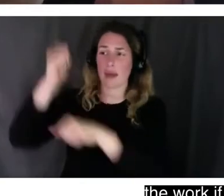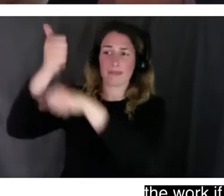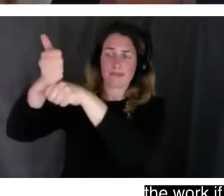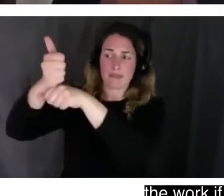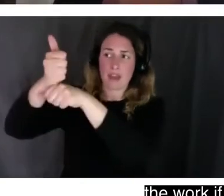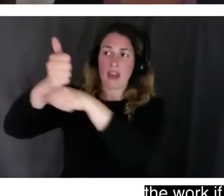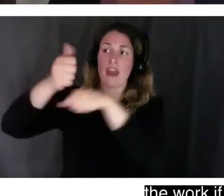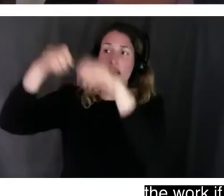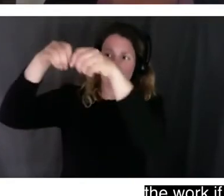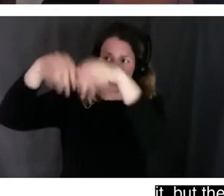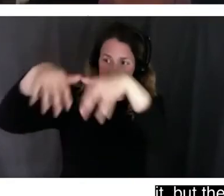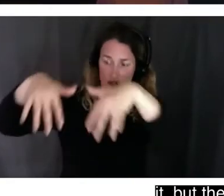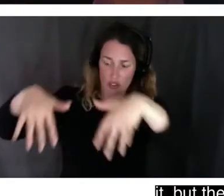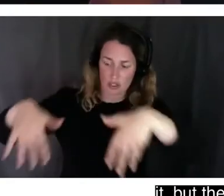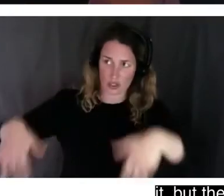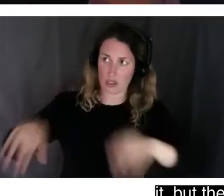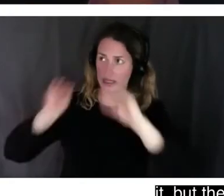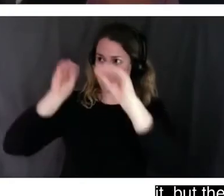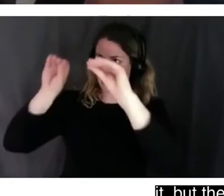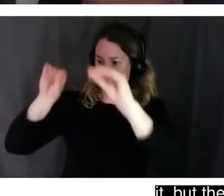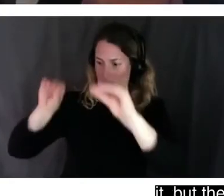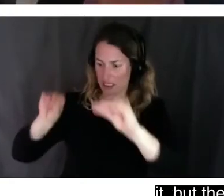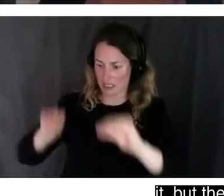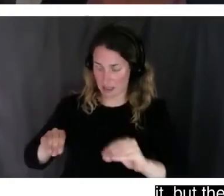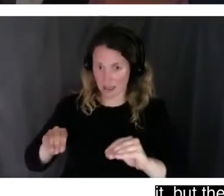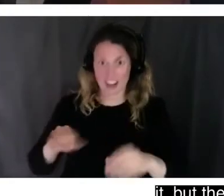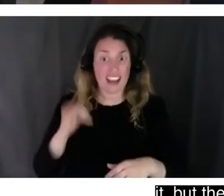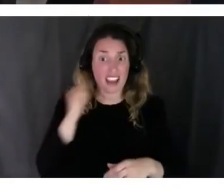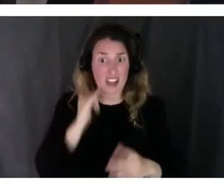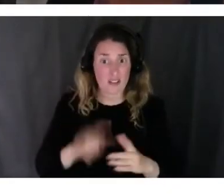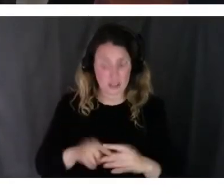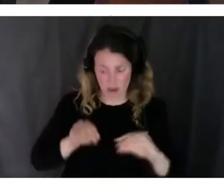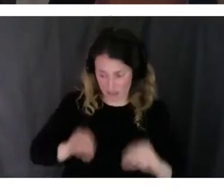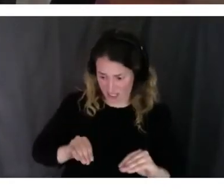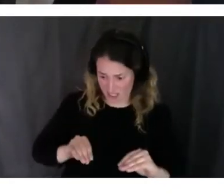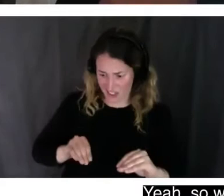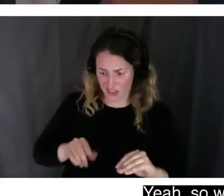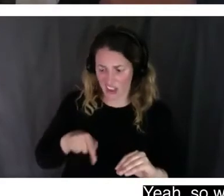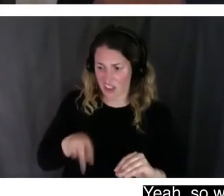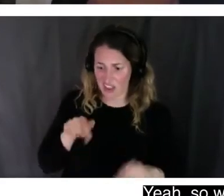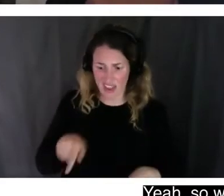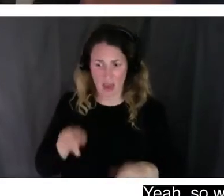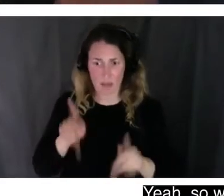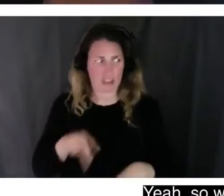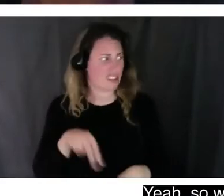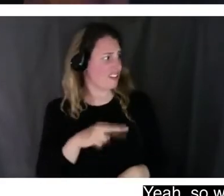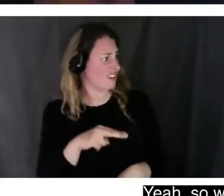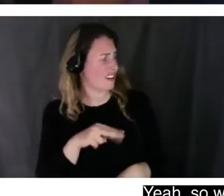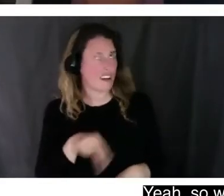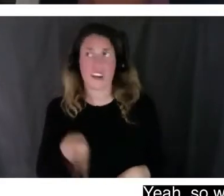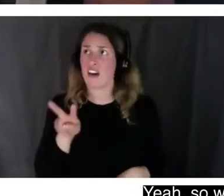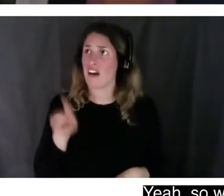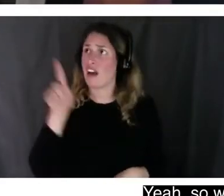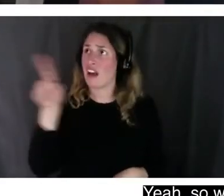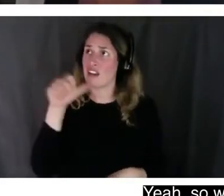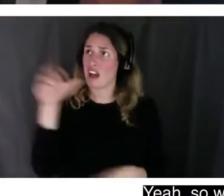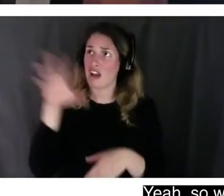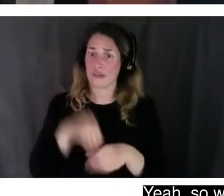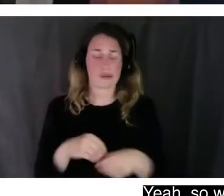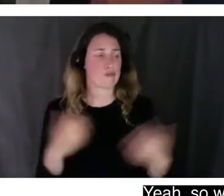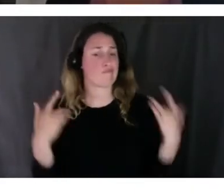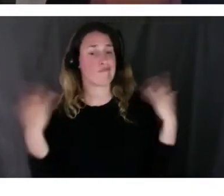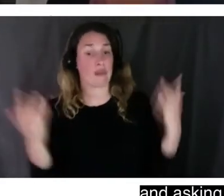if they see that everyone's doing it but the top. So I really want to honor you for doing that. Yeah. So we'll be